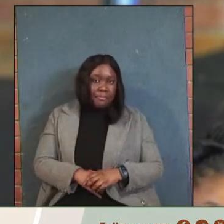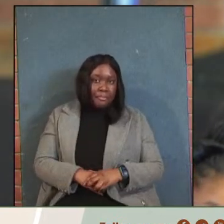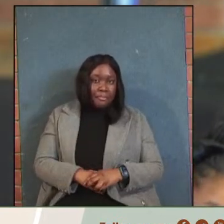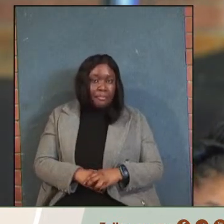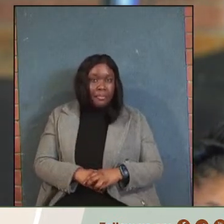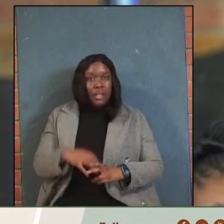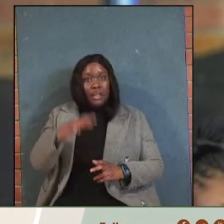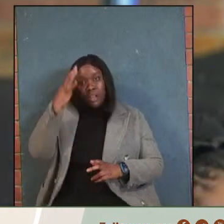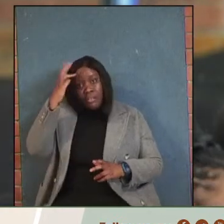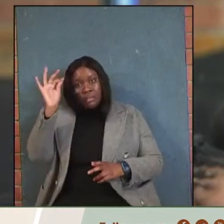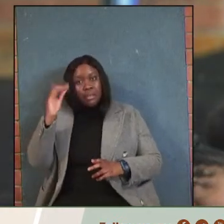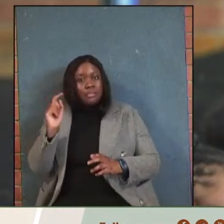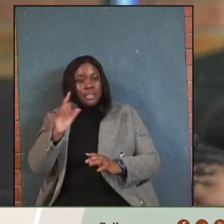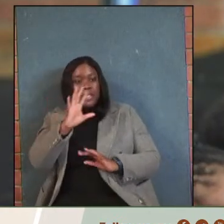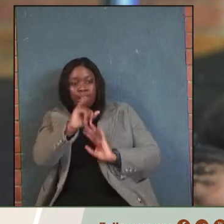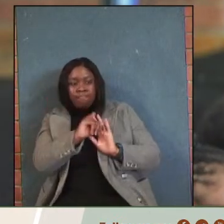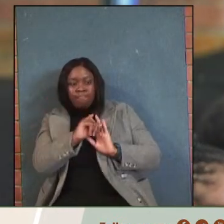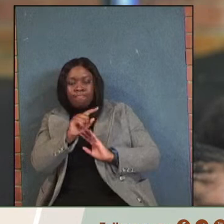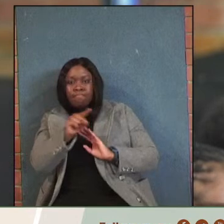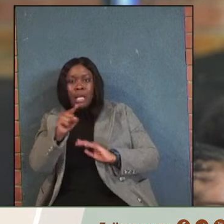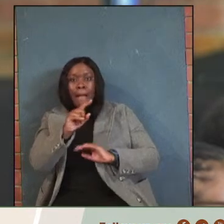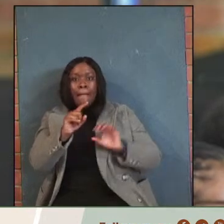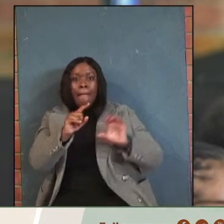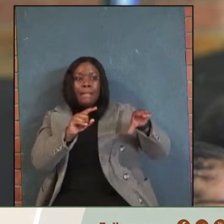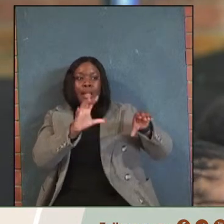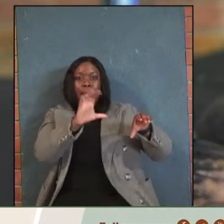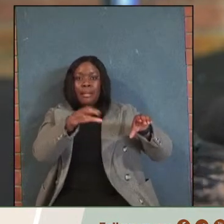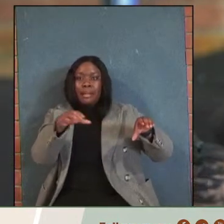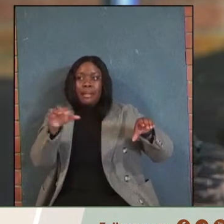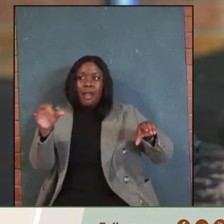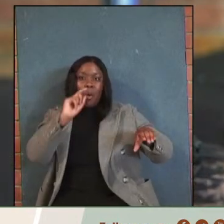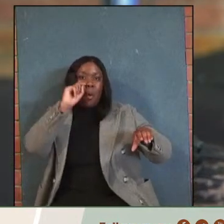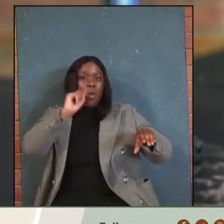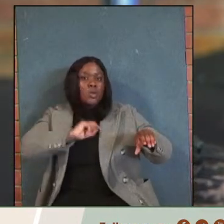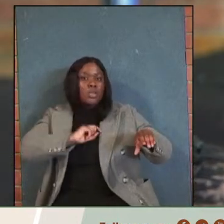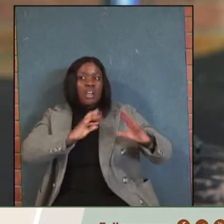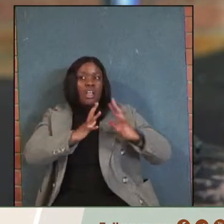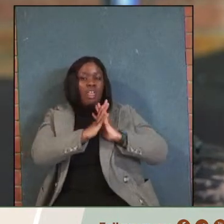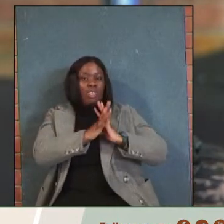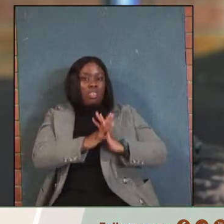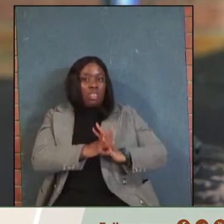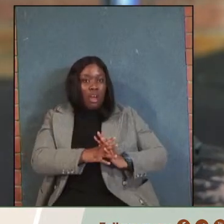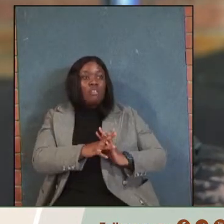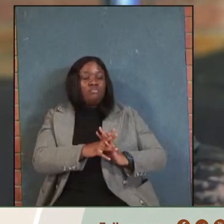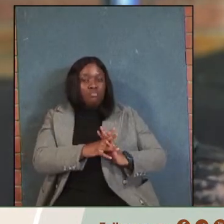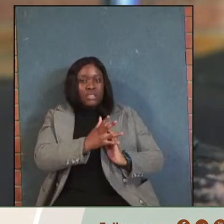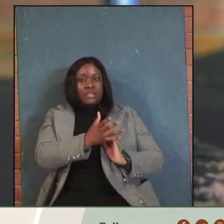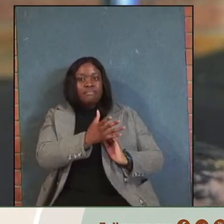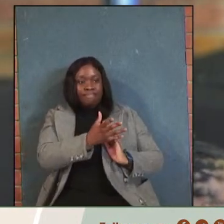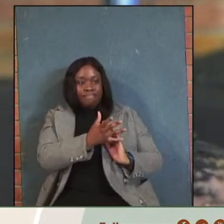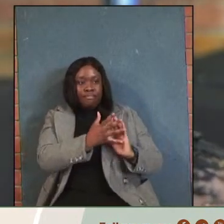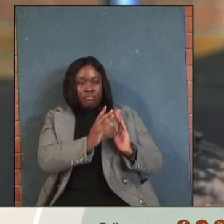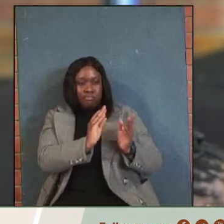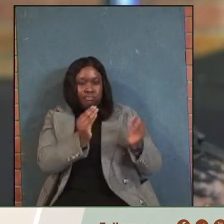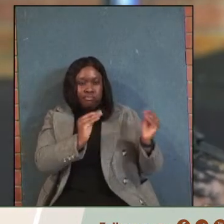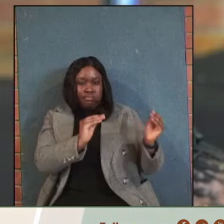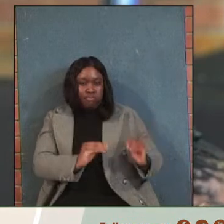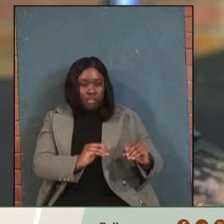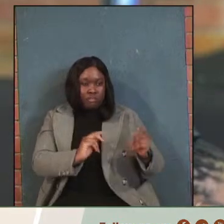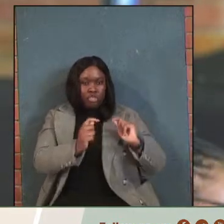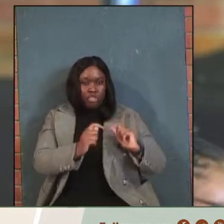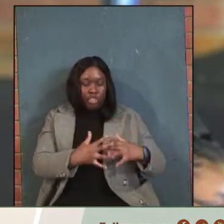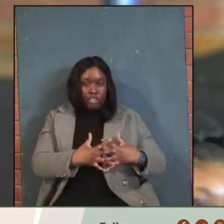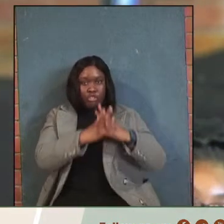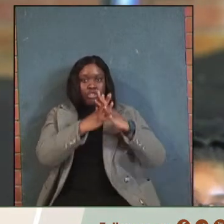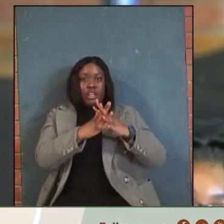also identify old school buildings or community halls which are not used, refurbish them and make them into productive aftercare centers